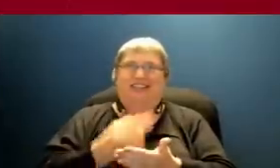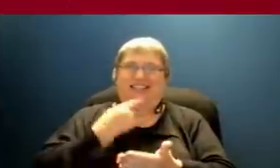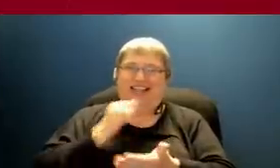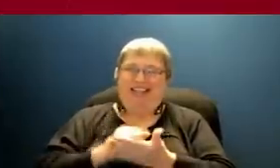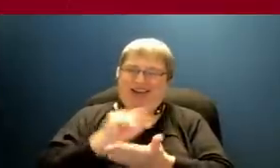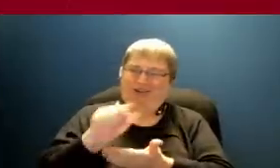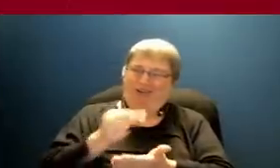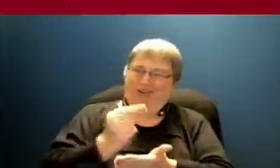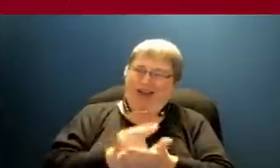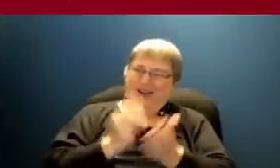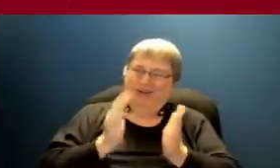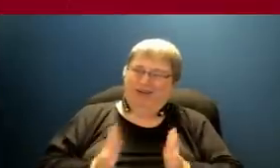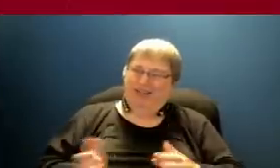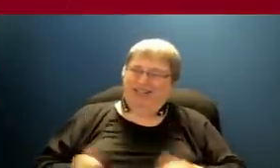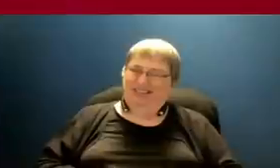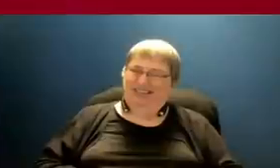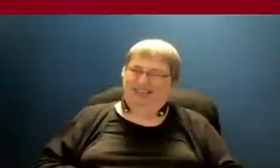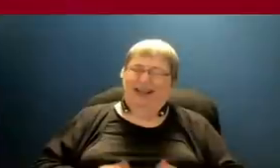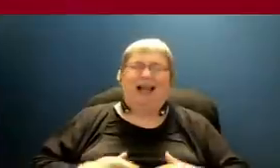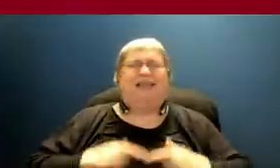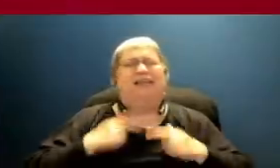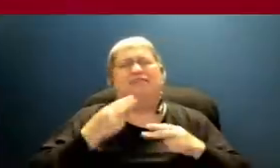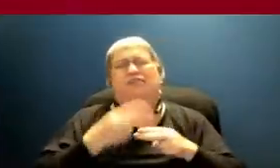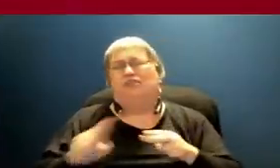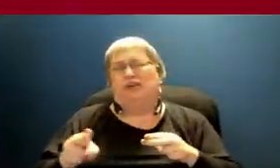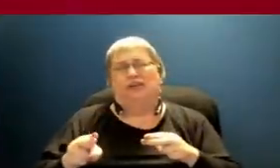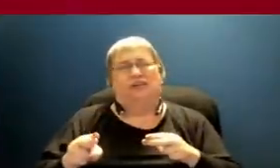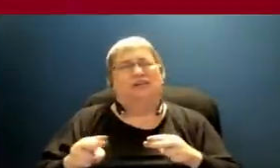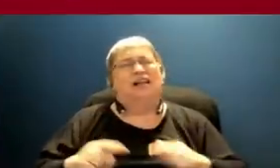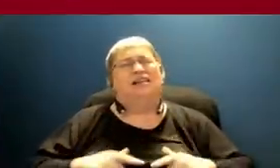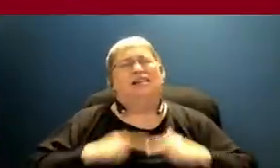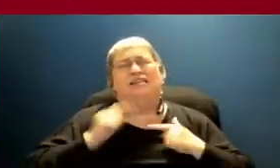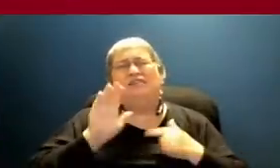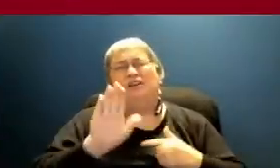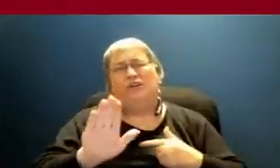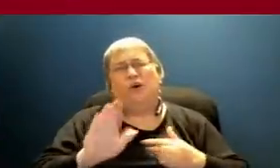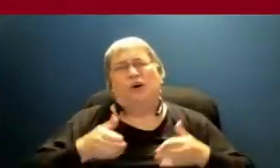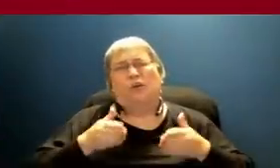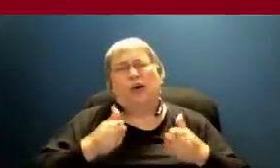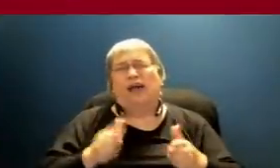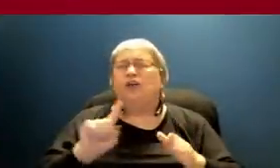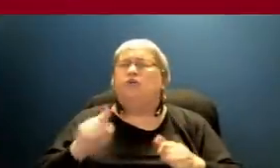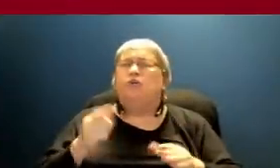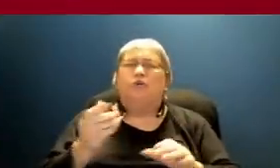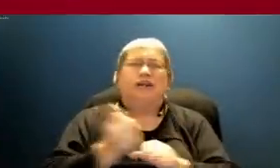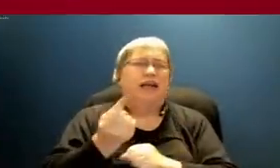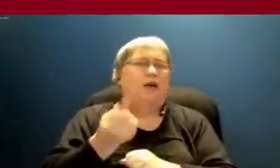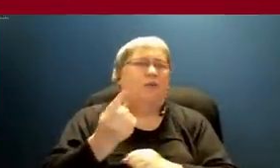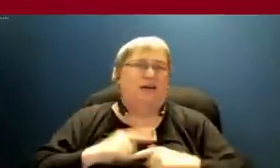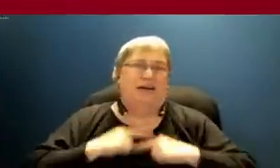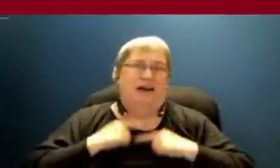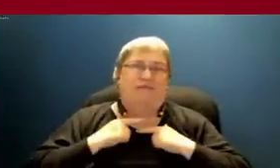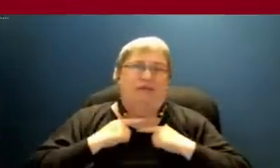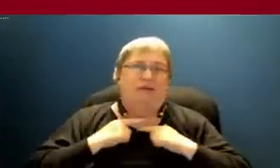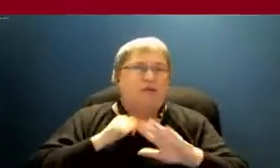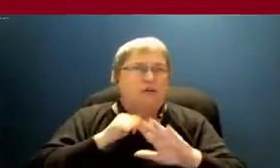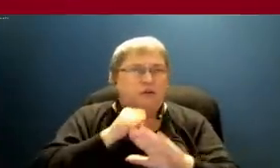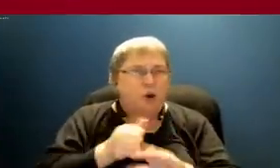short, so live it your way. You only get one life. Don't you dare make it